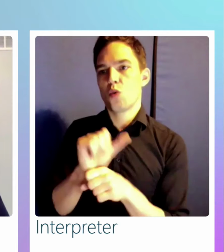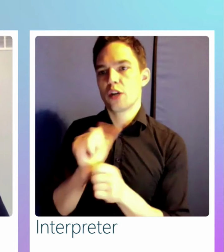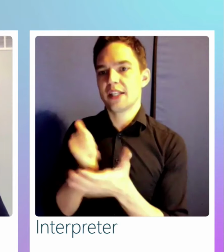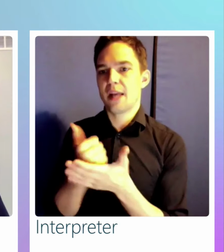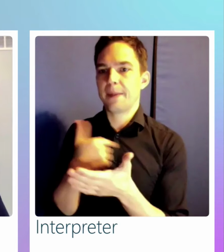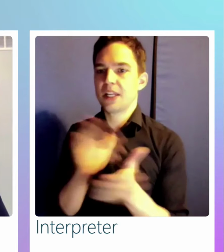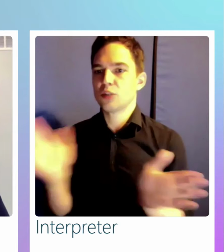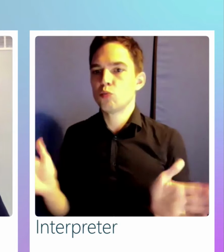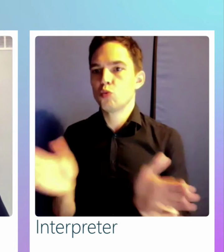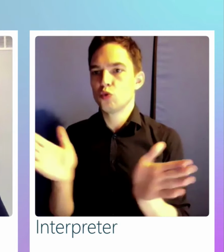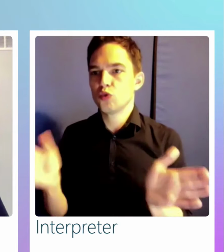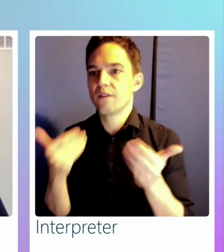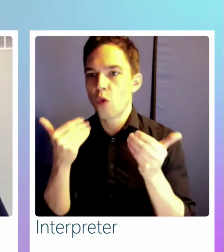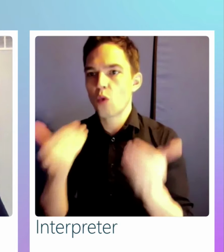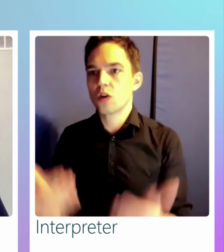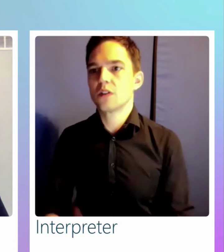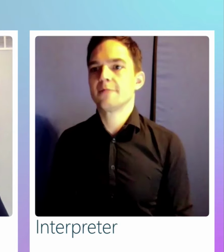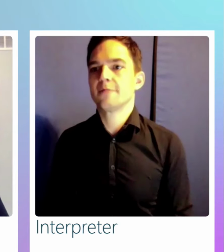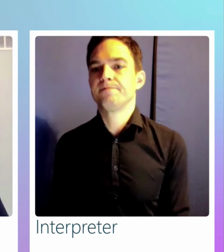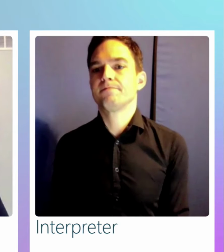forward.